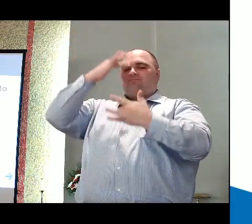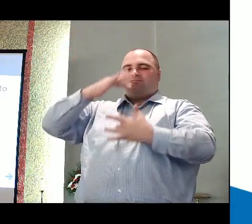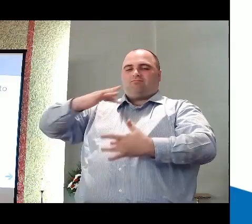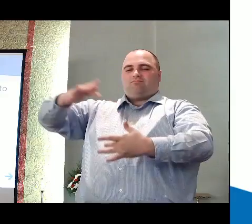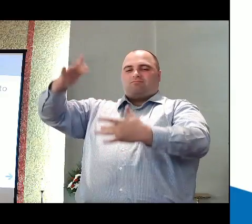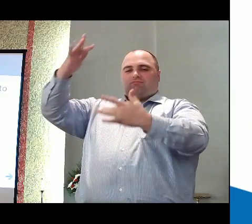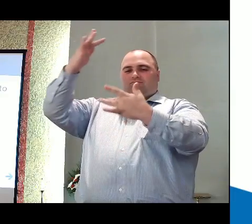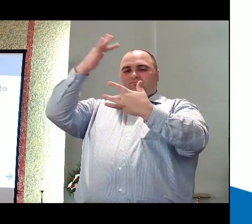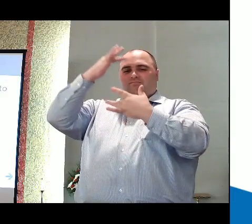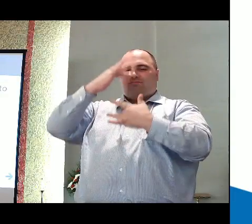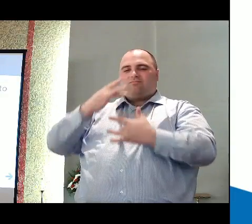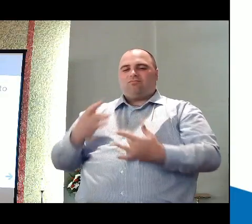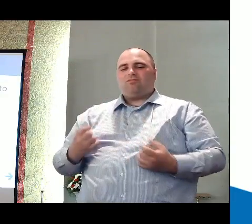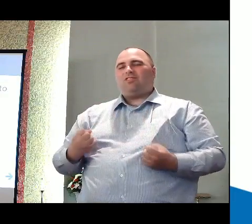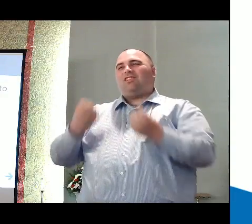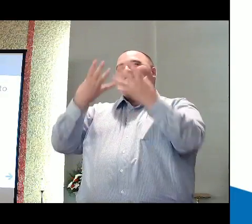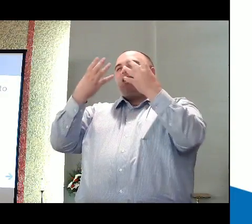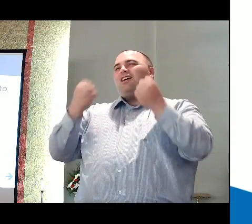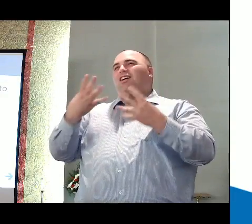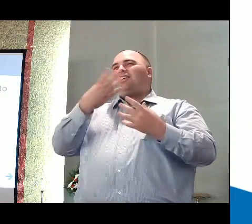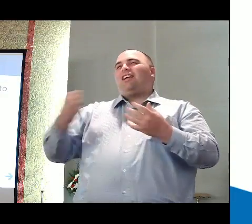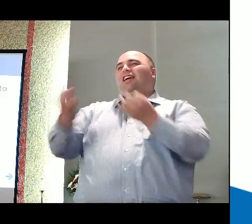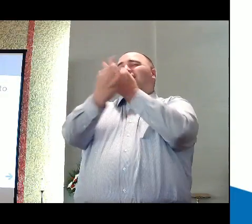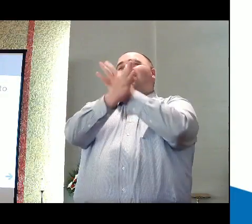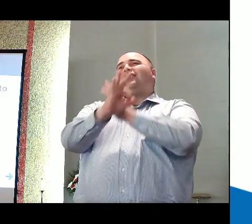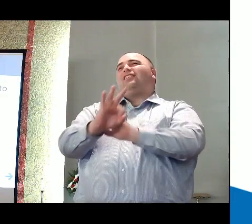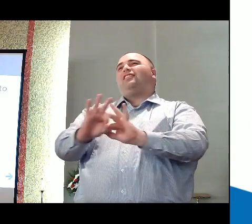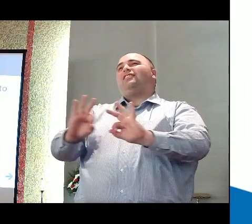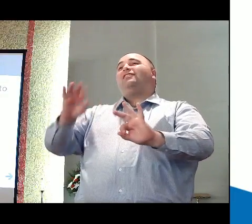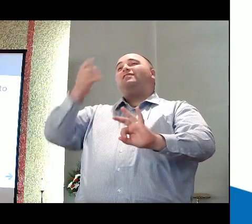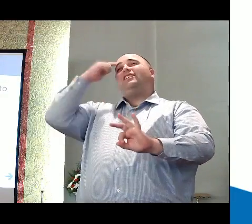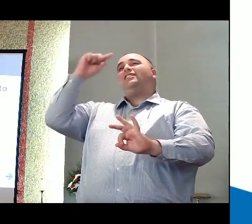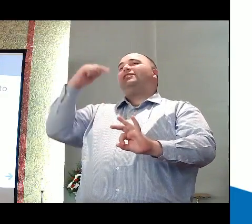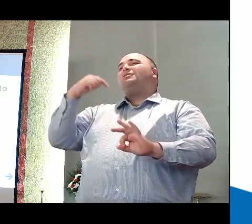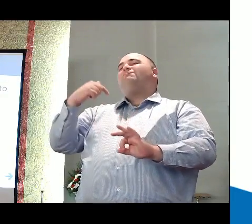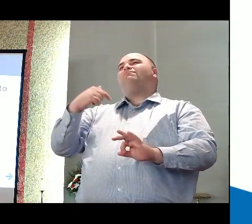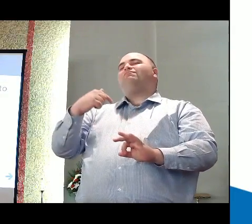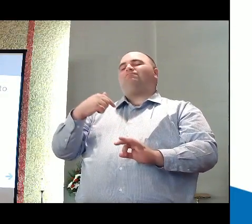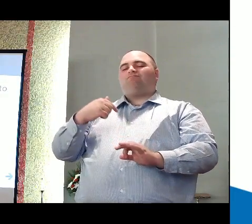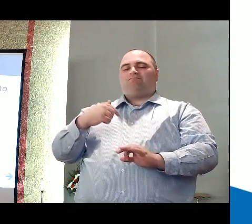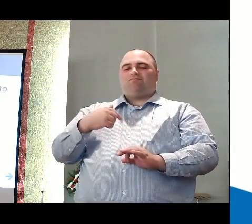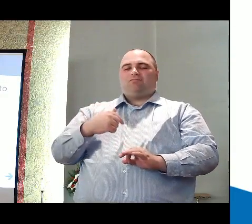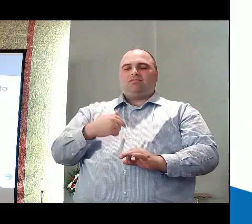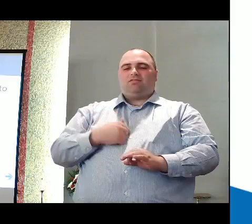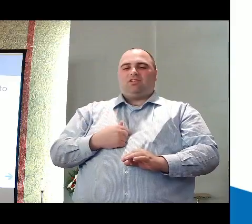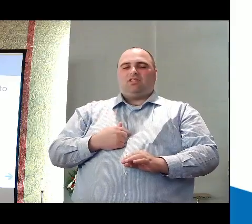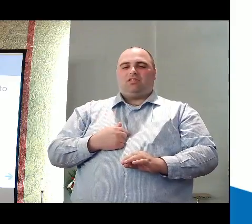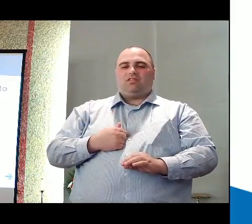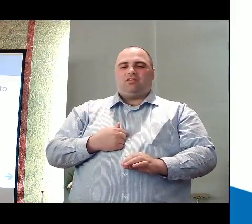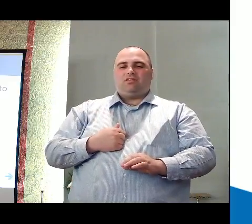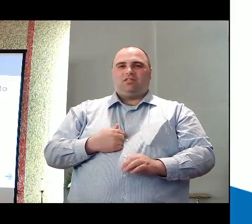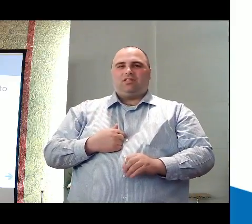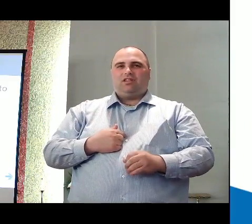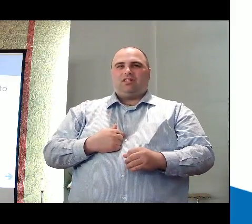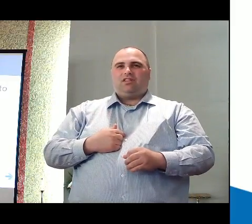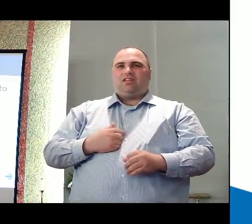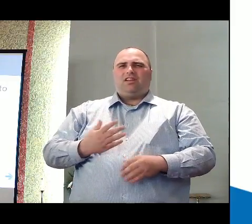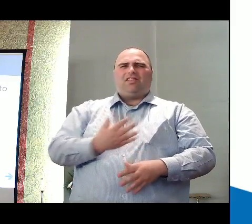to claim your mercy immense and